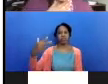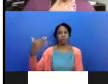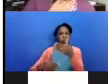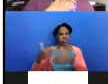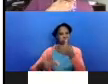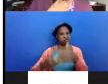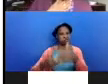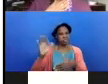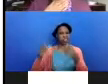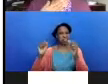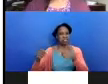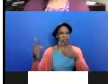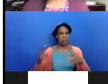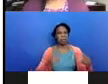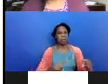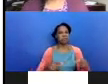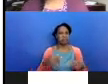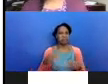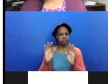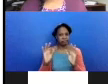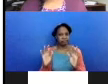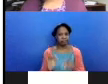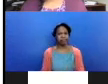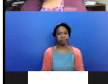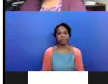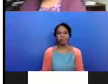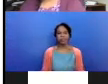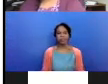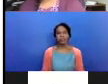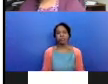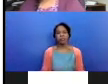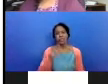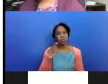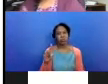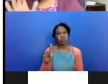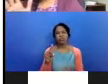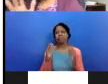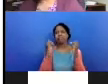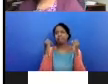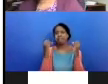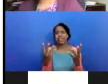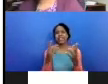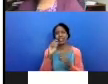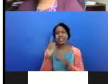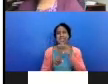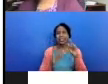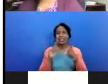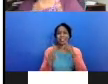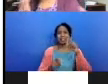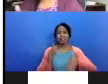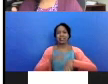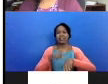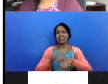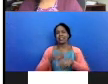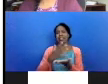Thank you so much. I know there were so many questions and this was such a great talk, but we are butting up against our time limit. So I'm going